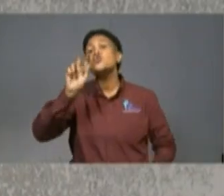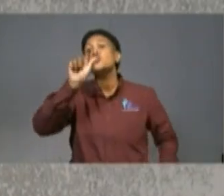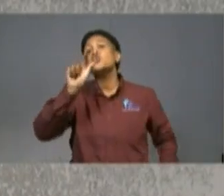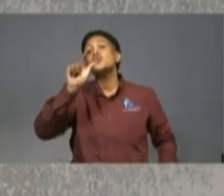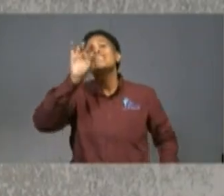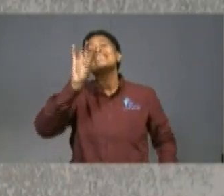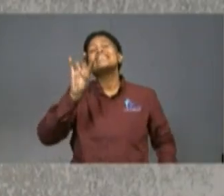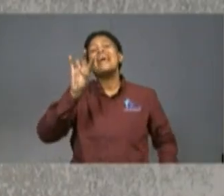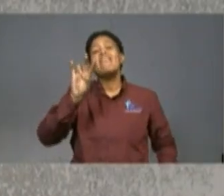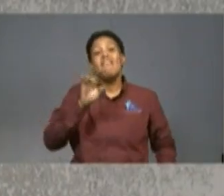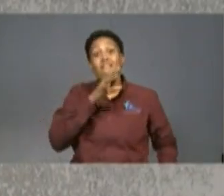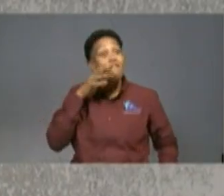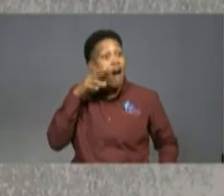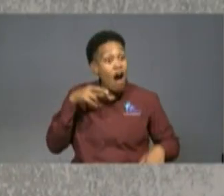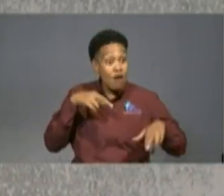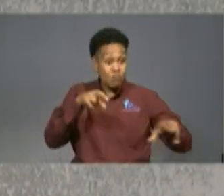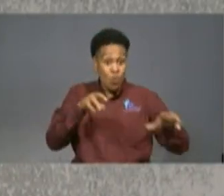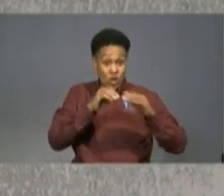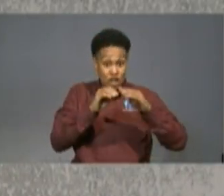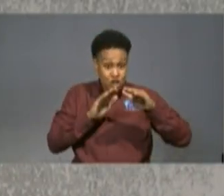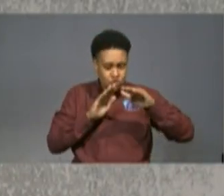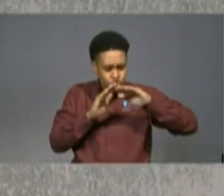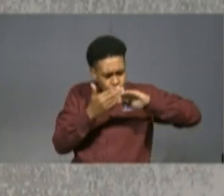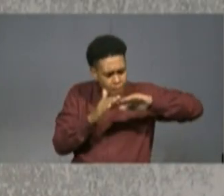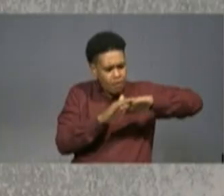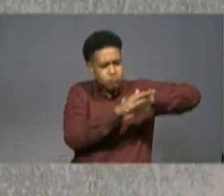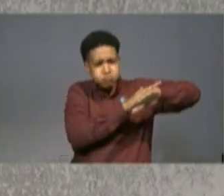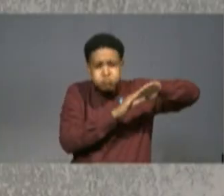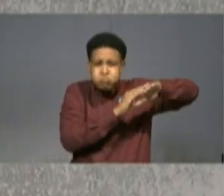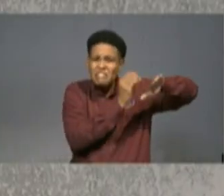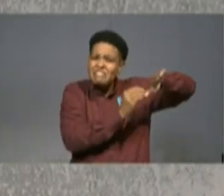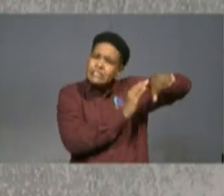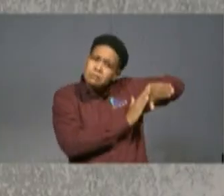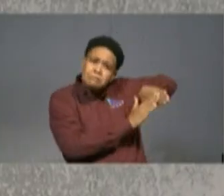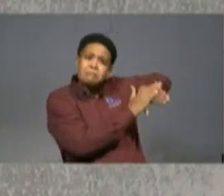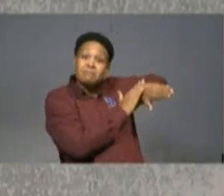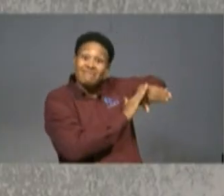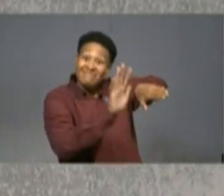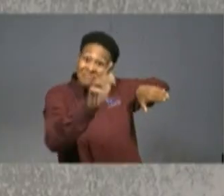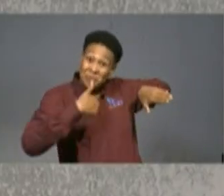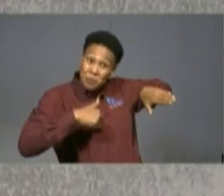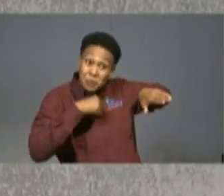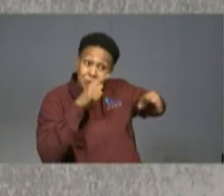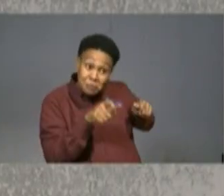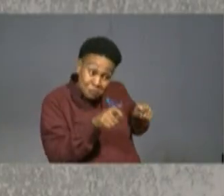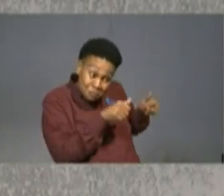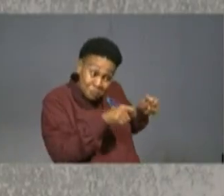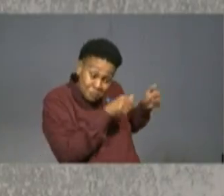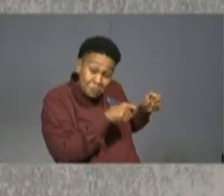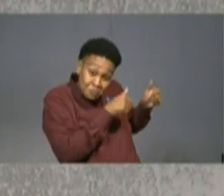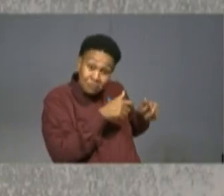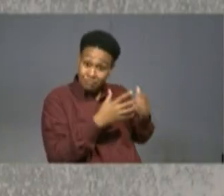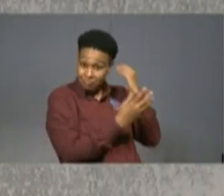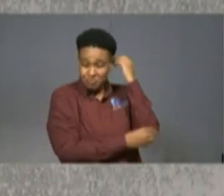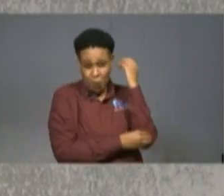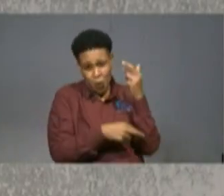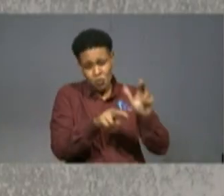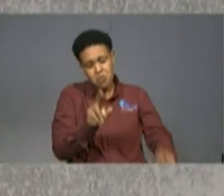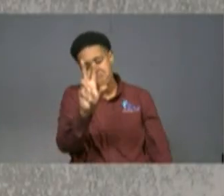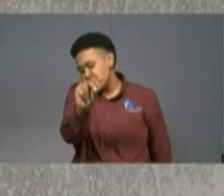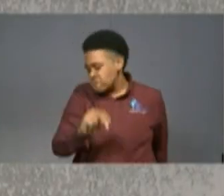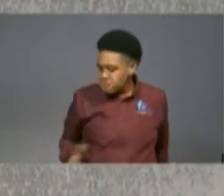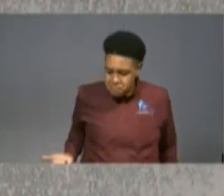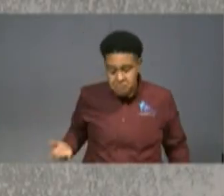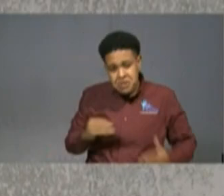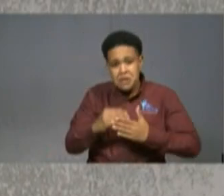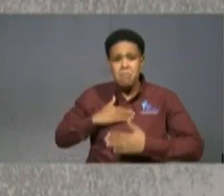227 farm roads right across the length and breadth of Jamaica. Have we eradicated poor roads? Absolutely not. In